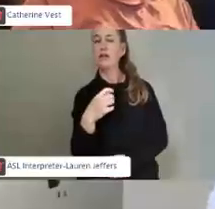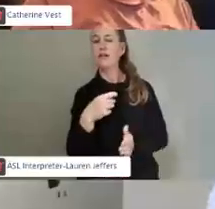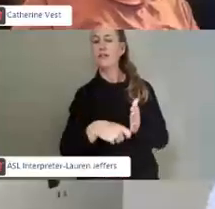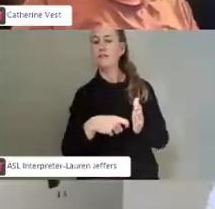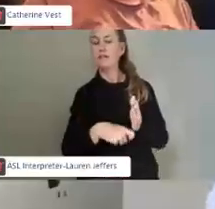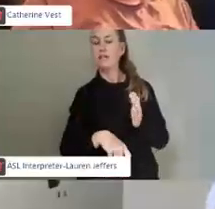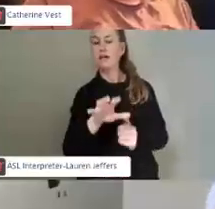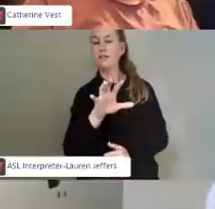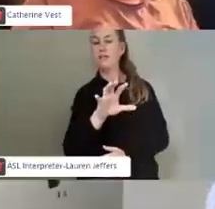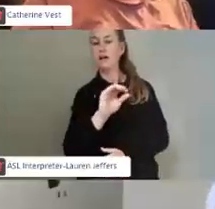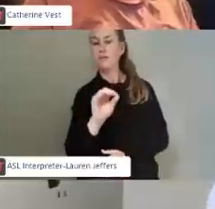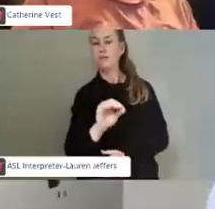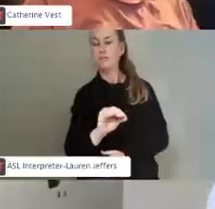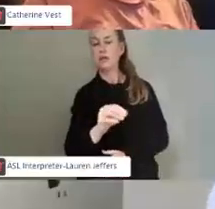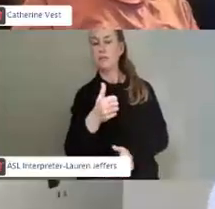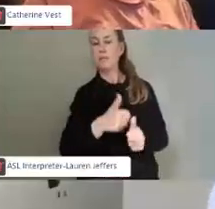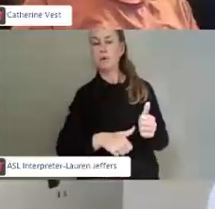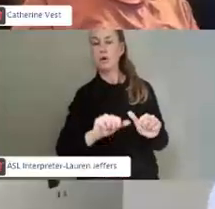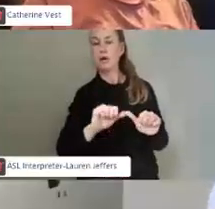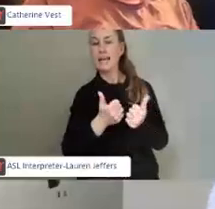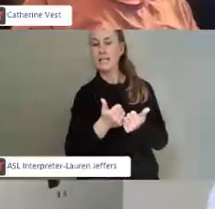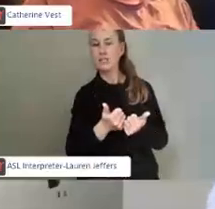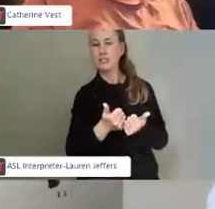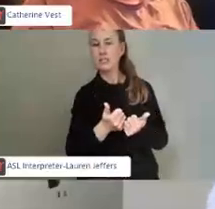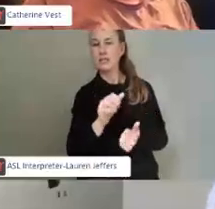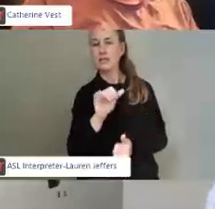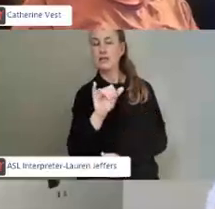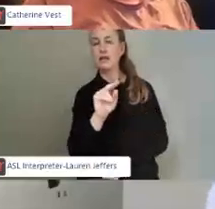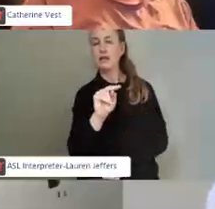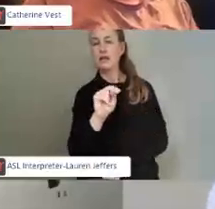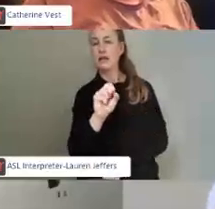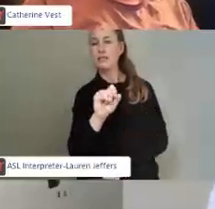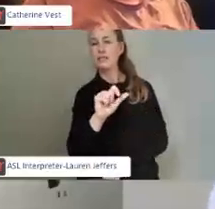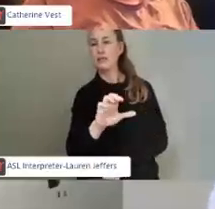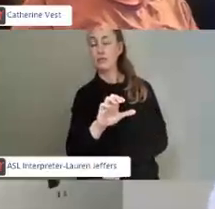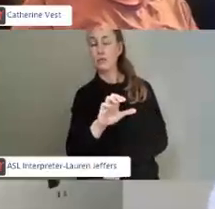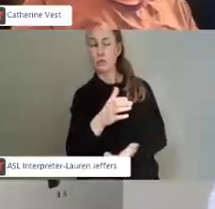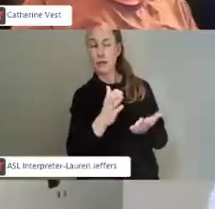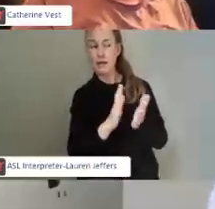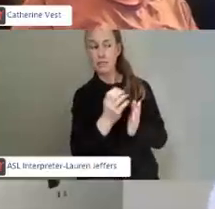agency basis. Was insilc asked to hold that money back?